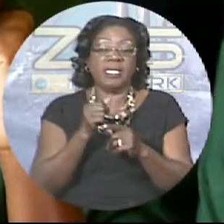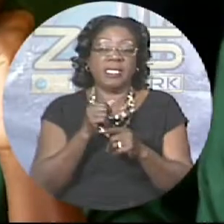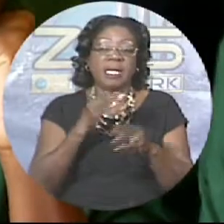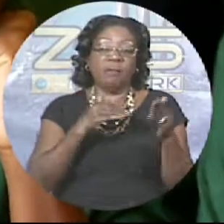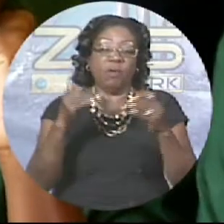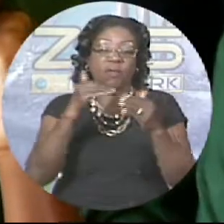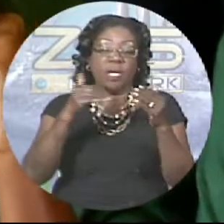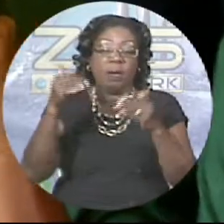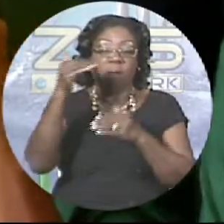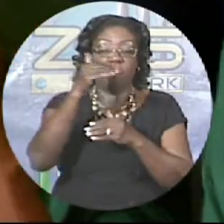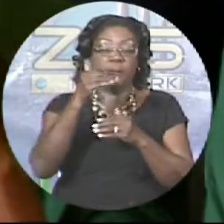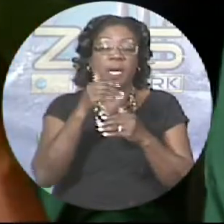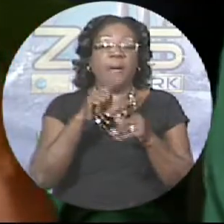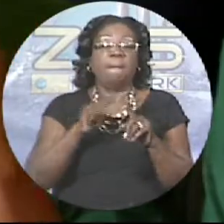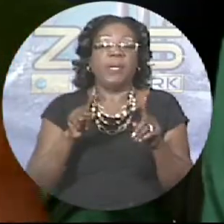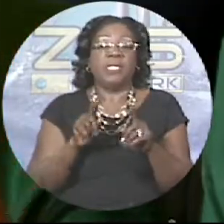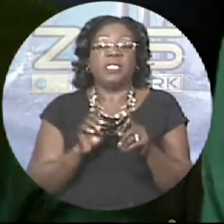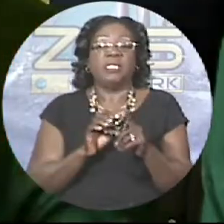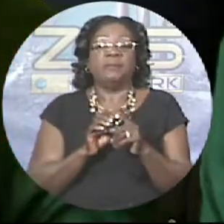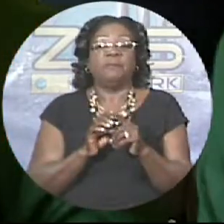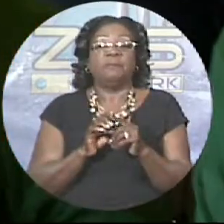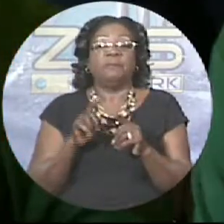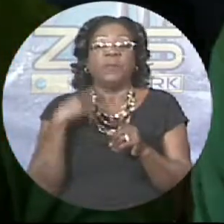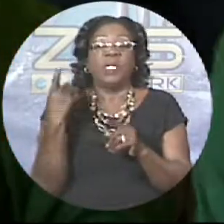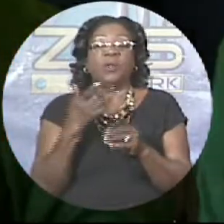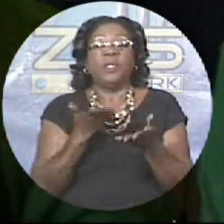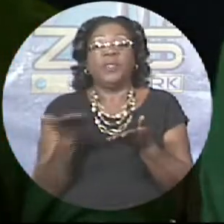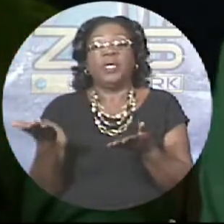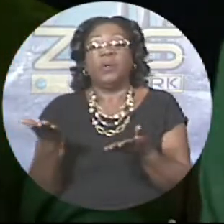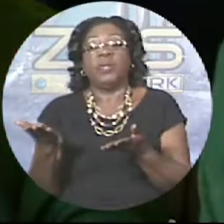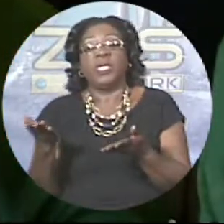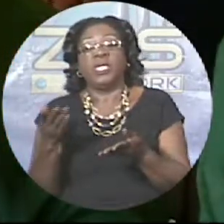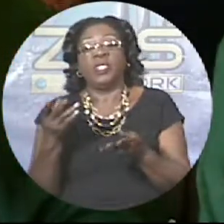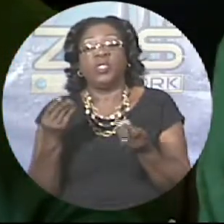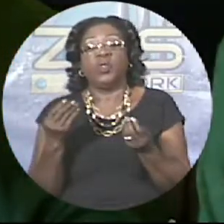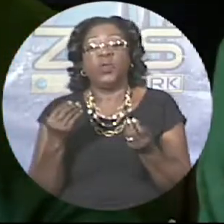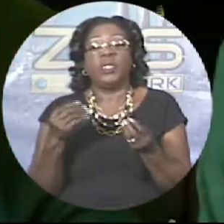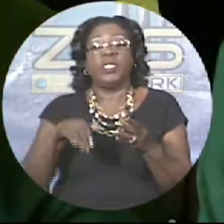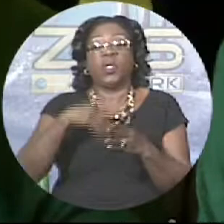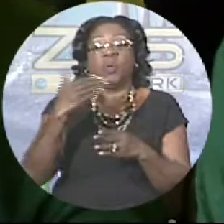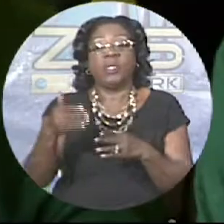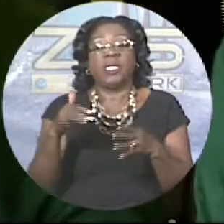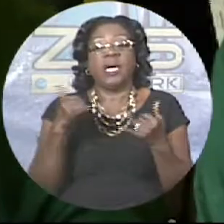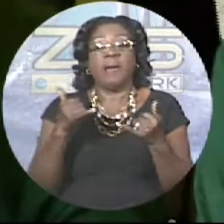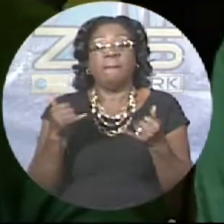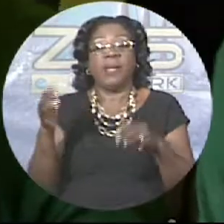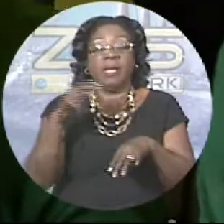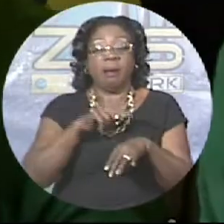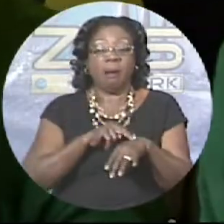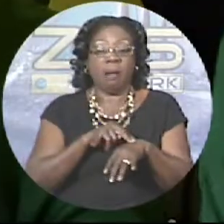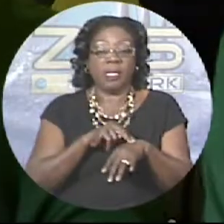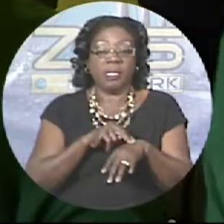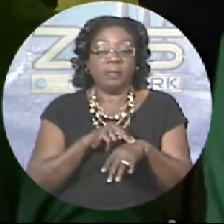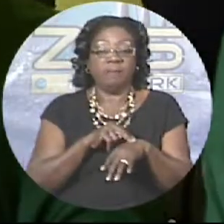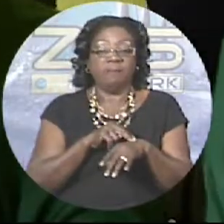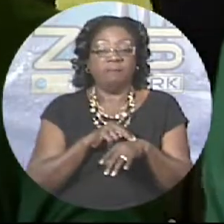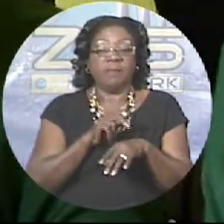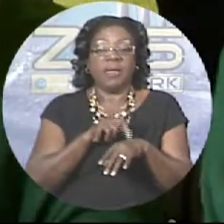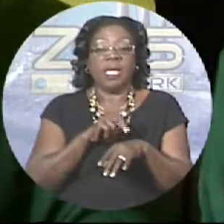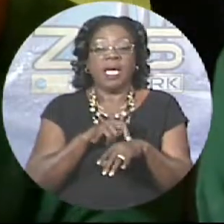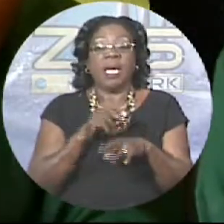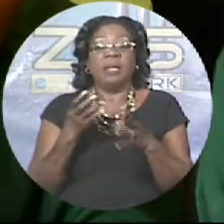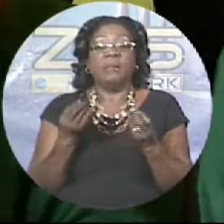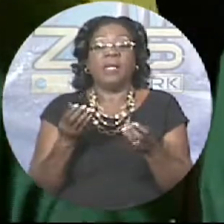up. But only thing we could do is go over there and play hard and put our